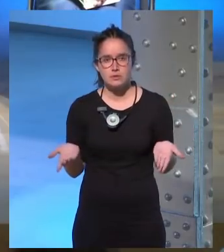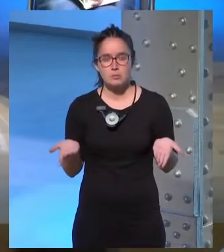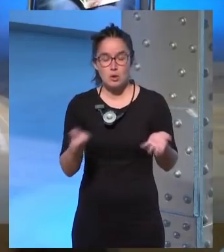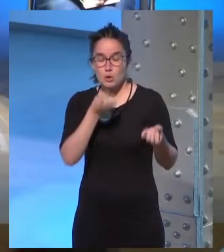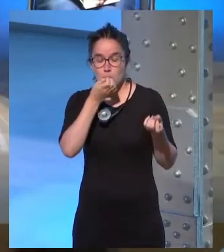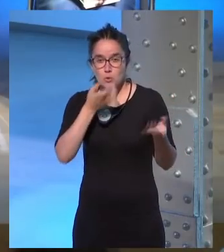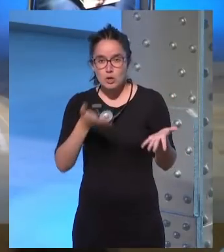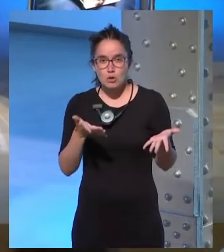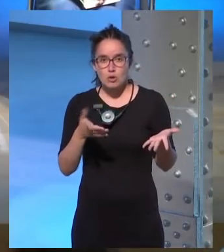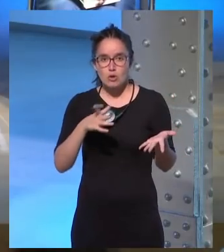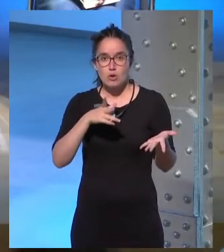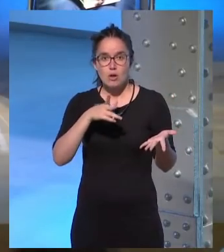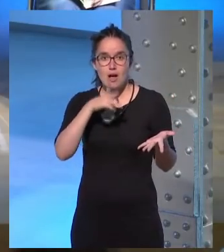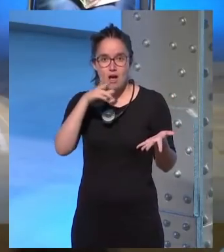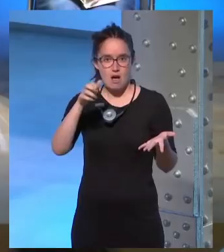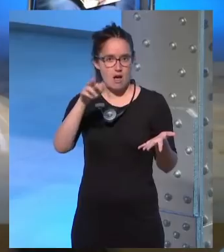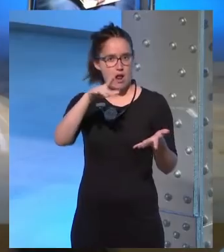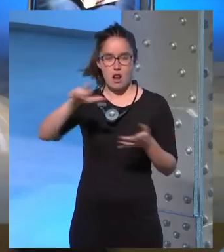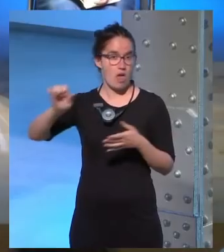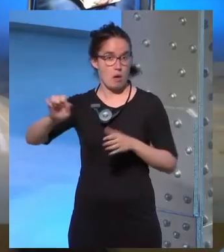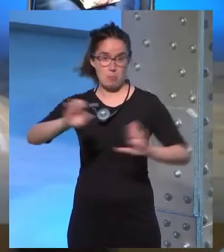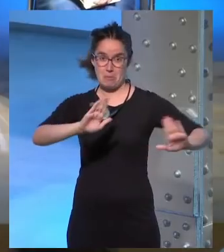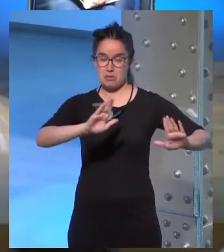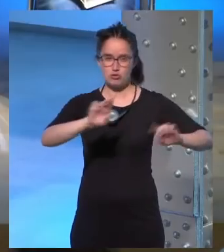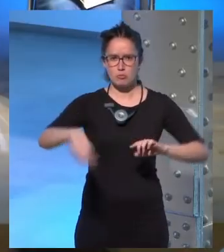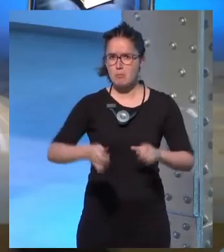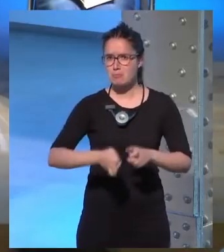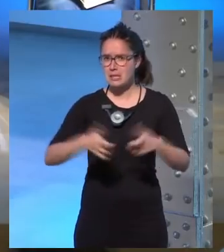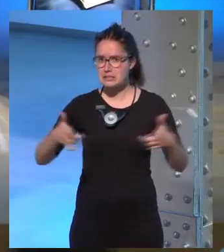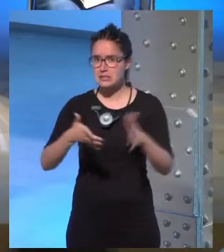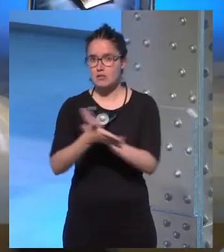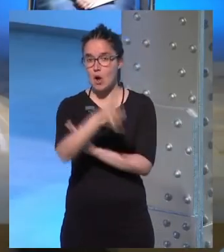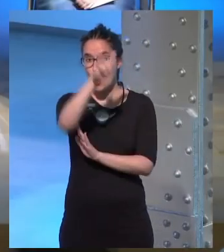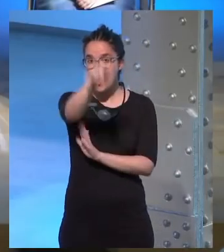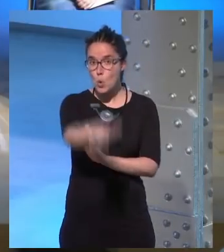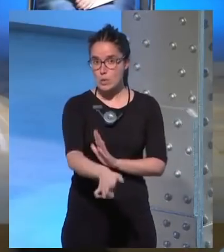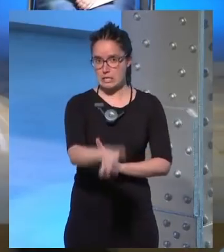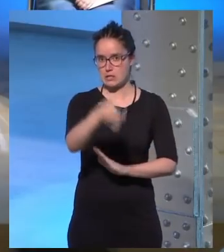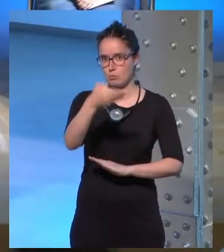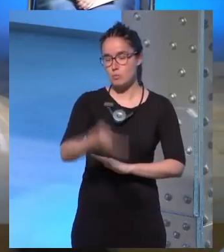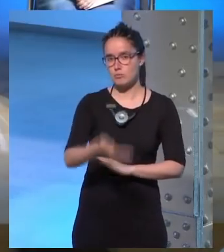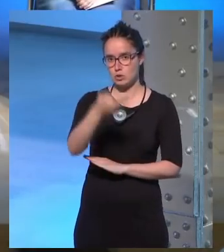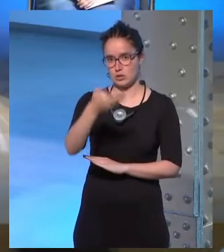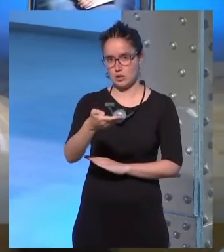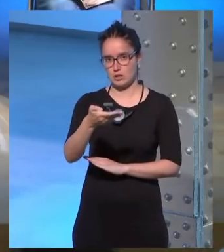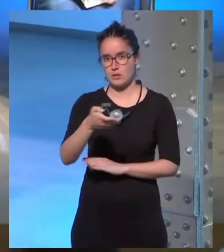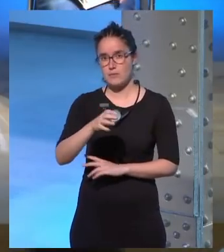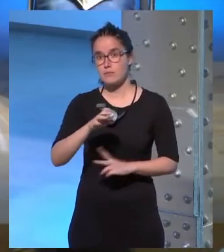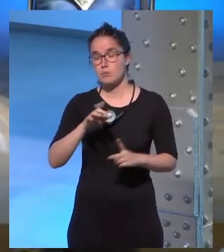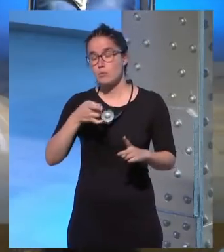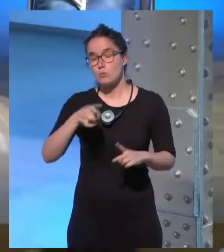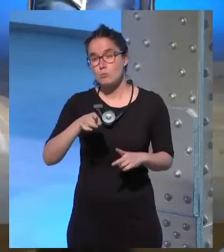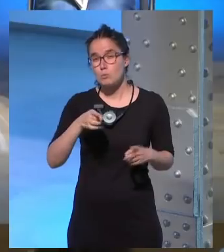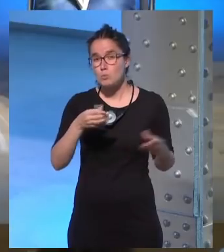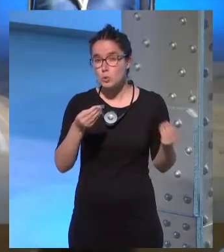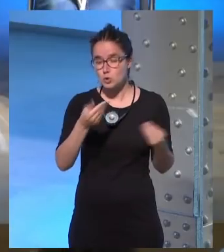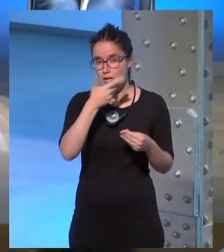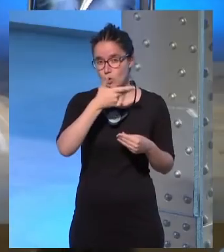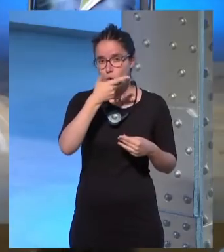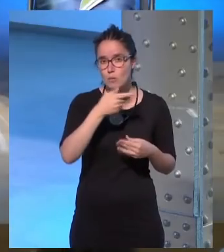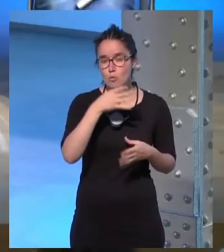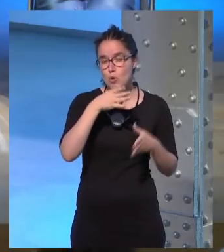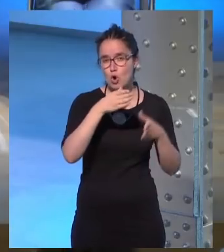to silence you. But Hurley is not only this, but she is one of the key figures in